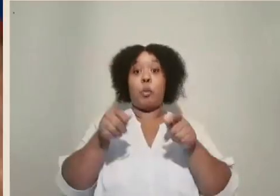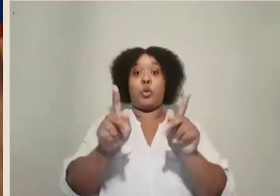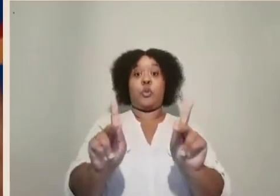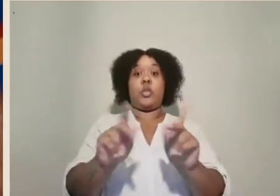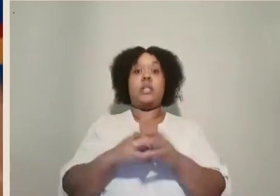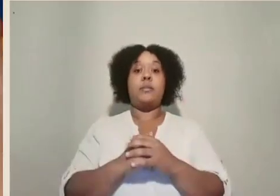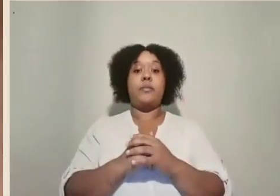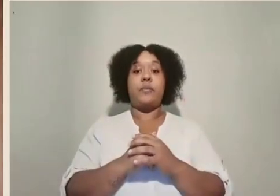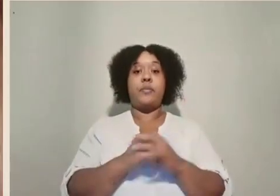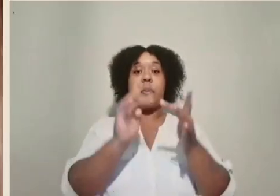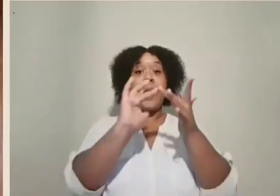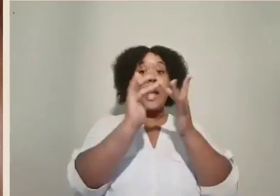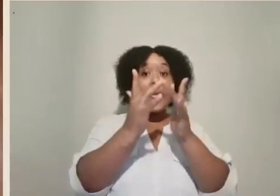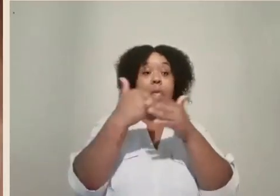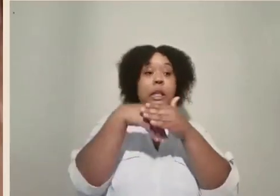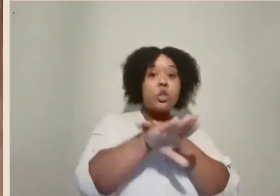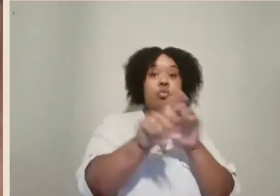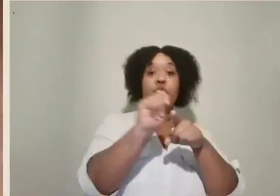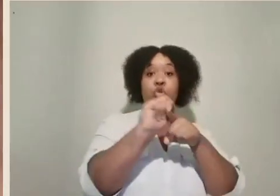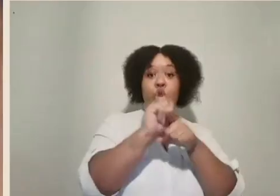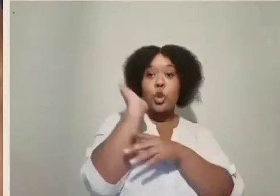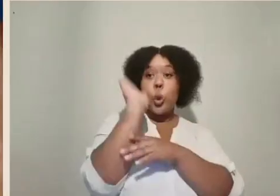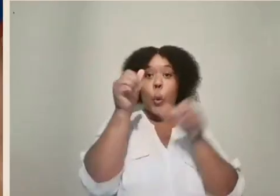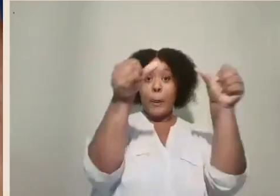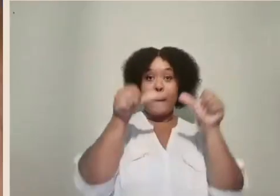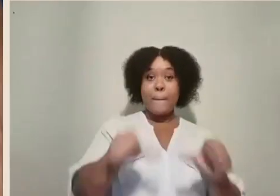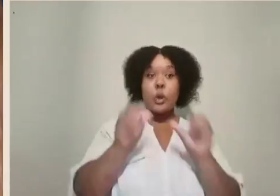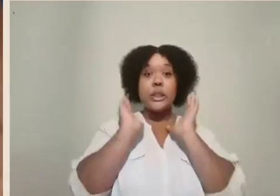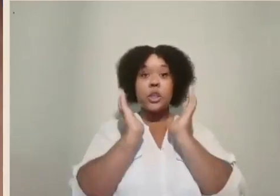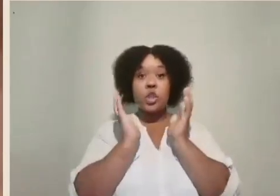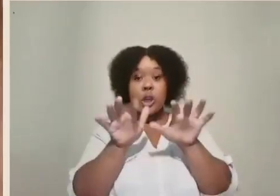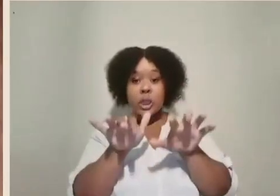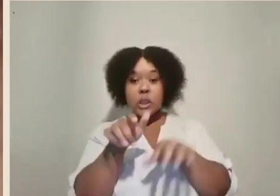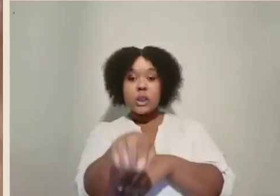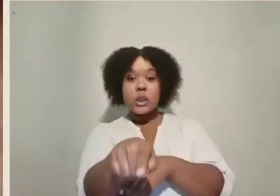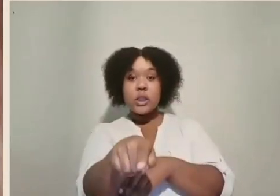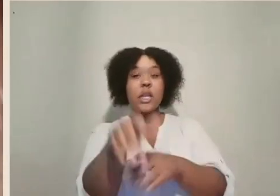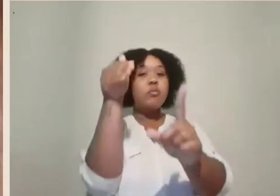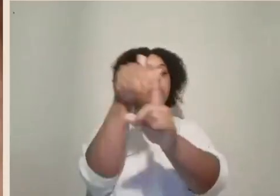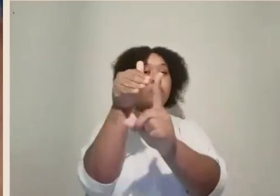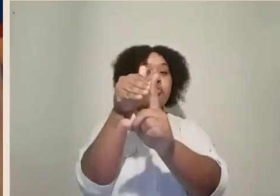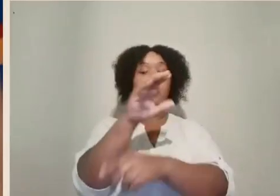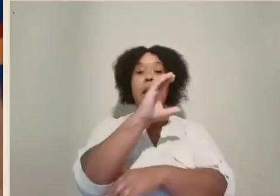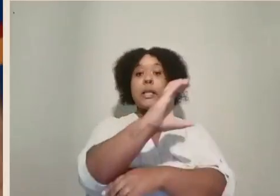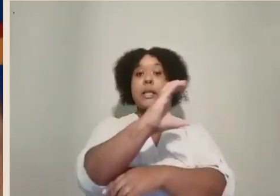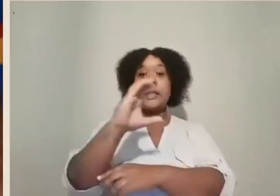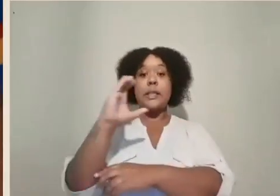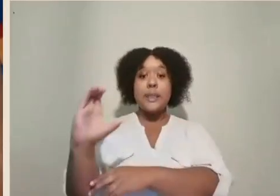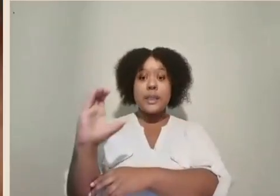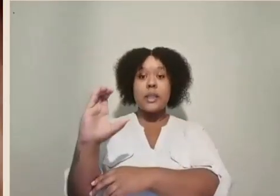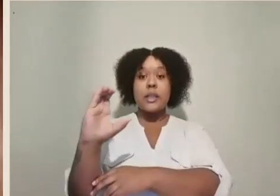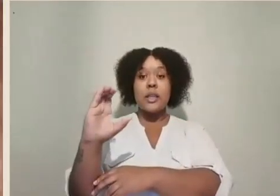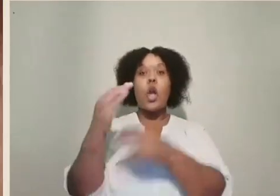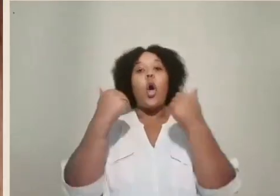links to the trainings will be posted on the chat, and just a reminder that CCC operates on